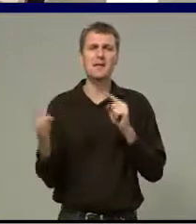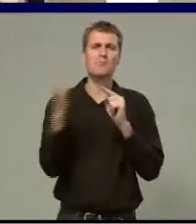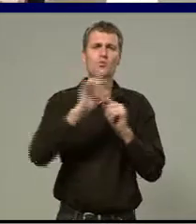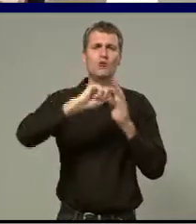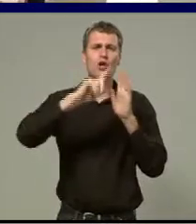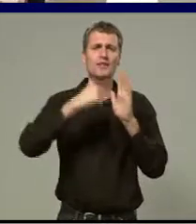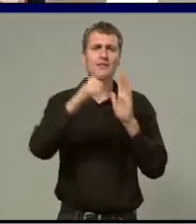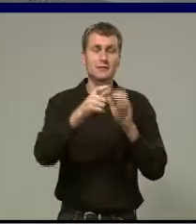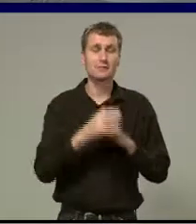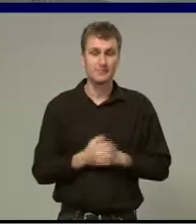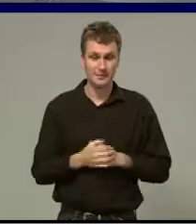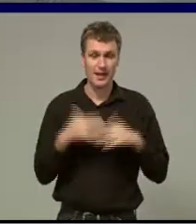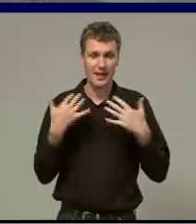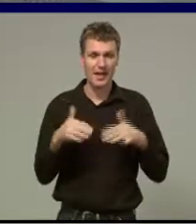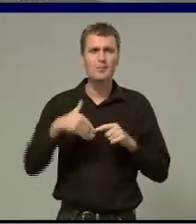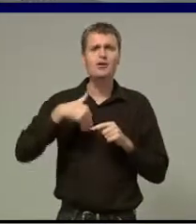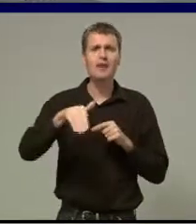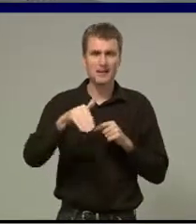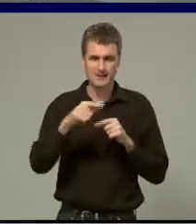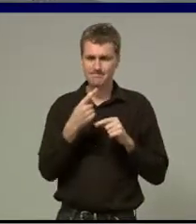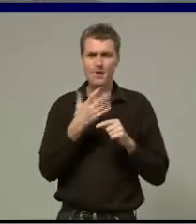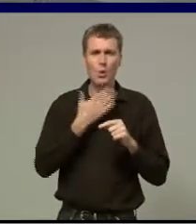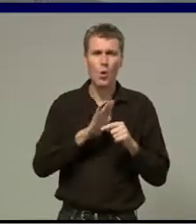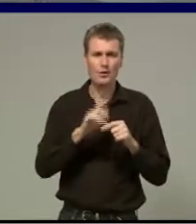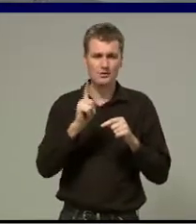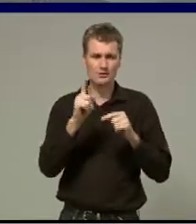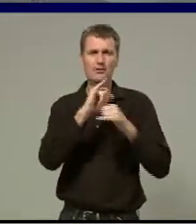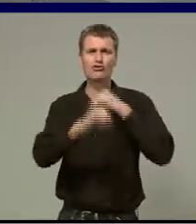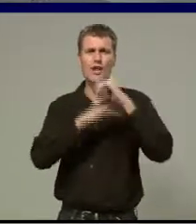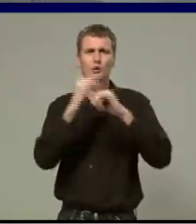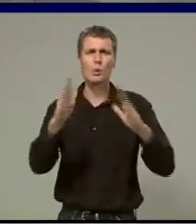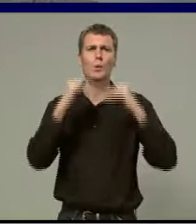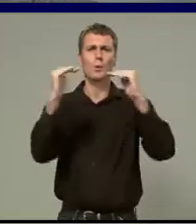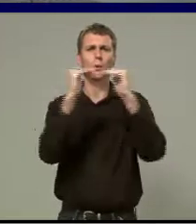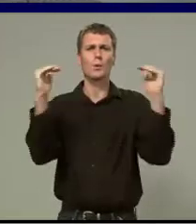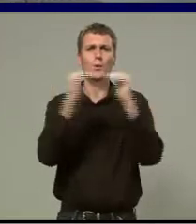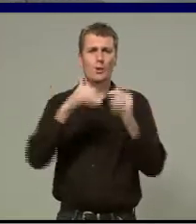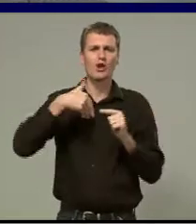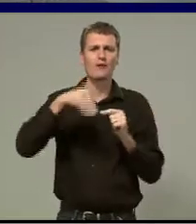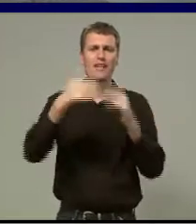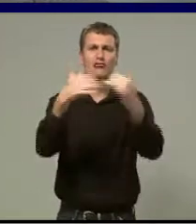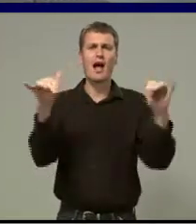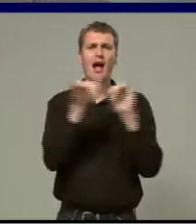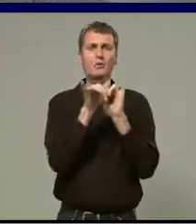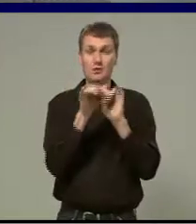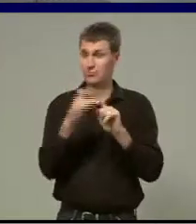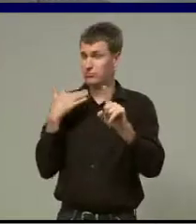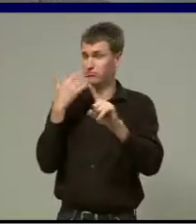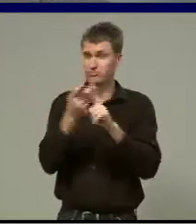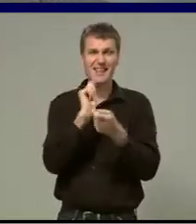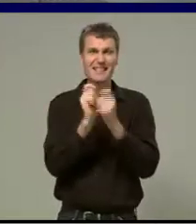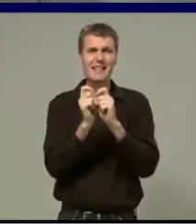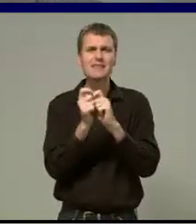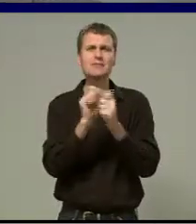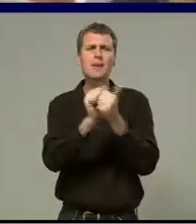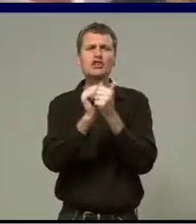some years been searching for an international compliant cricket venue, and the city has been deprived of test matches for far